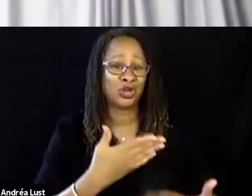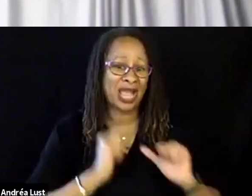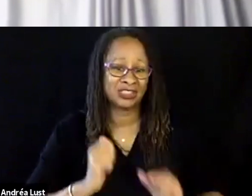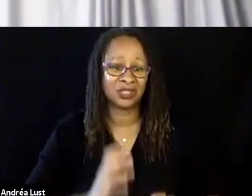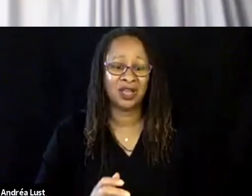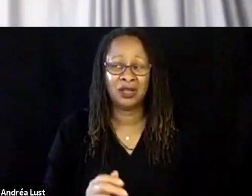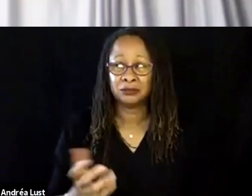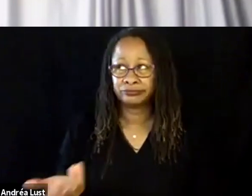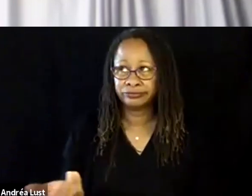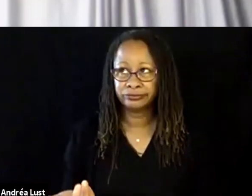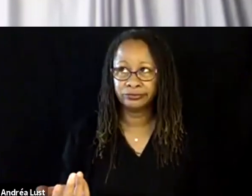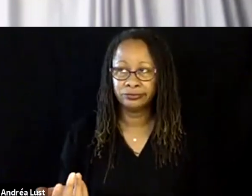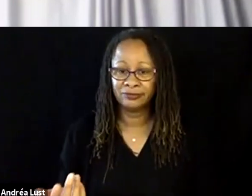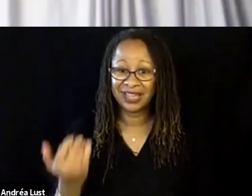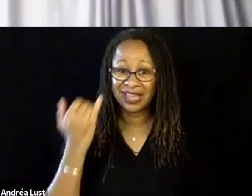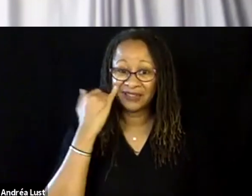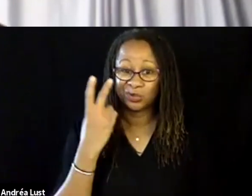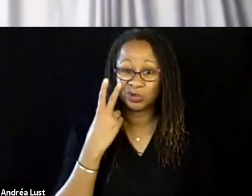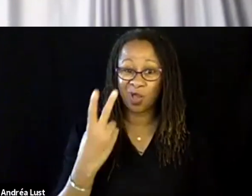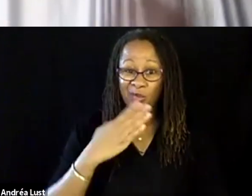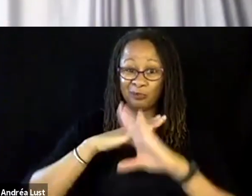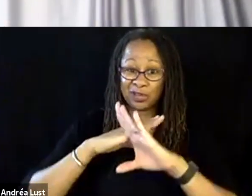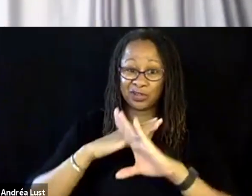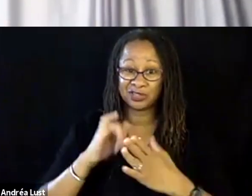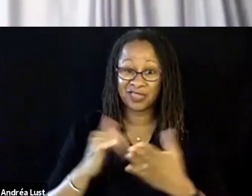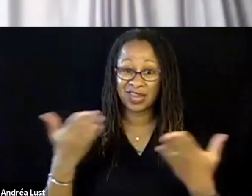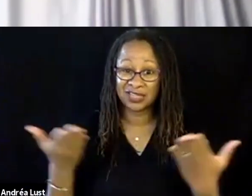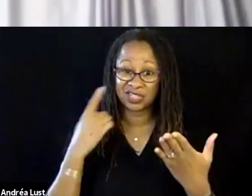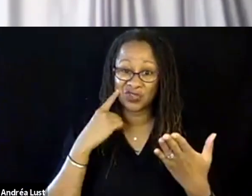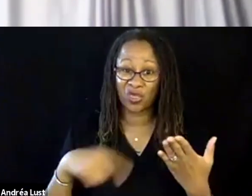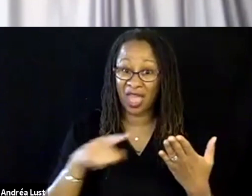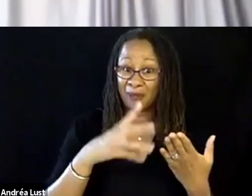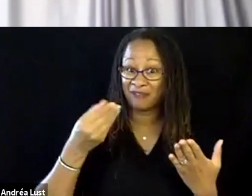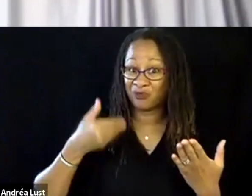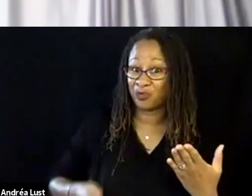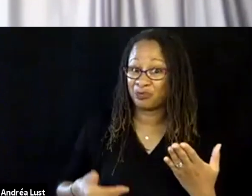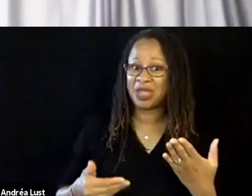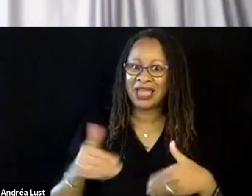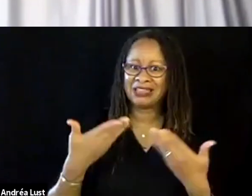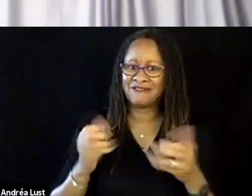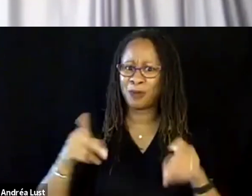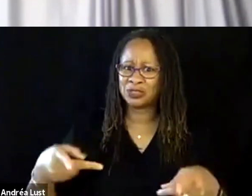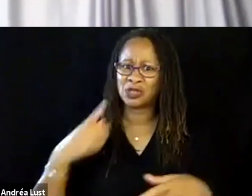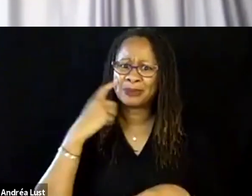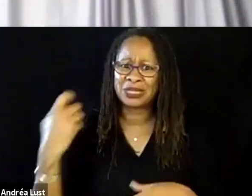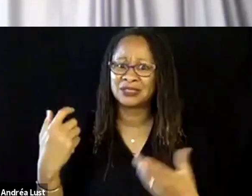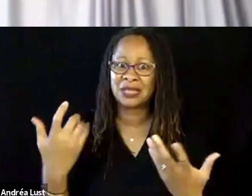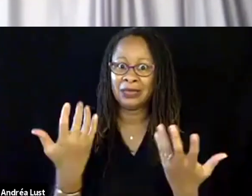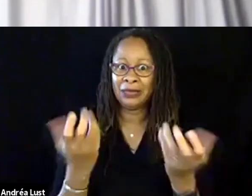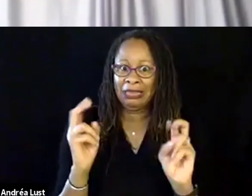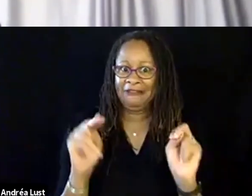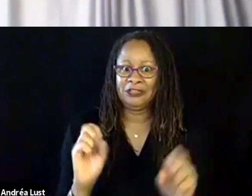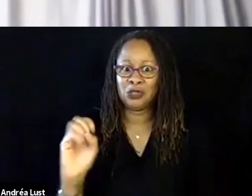well, if you were to know the literal barriers that exist for them, and just give them a shot, because even so, there's,